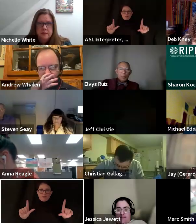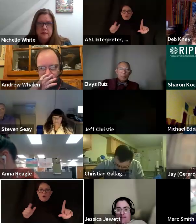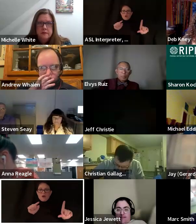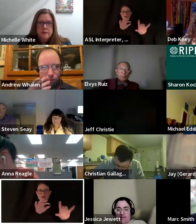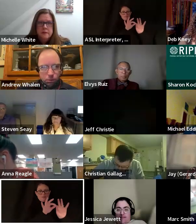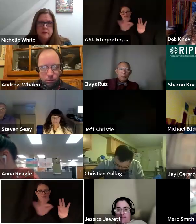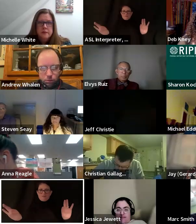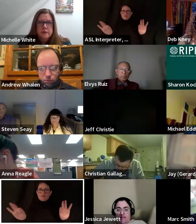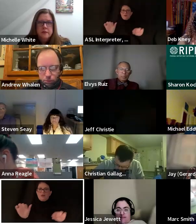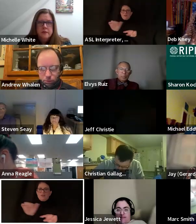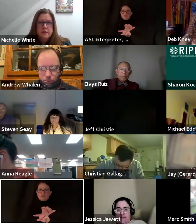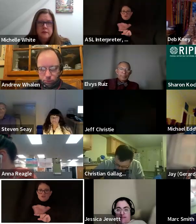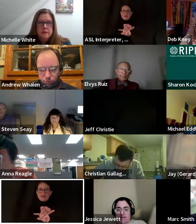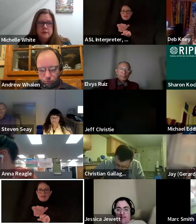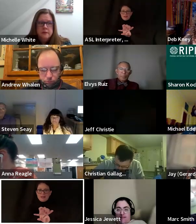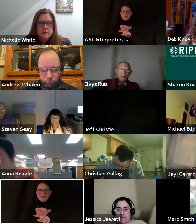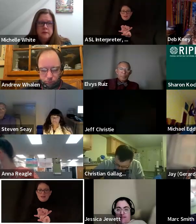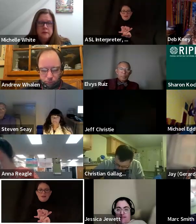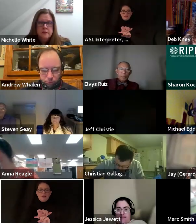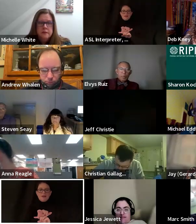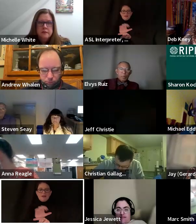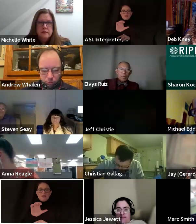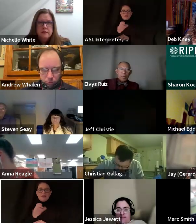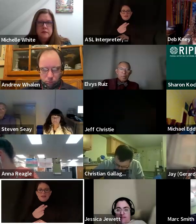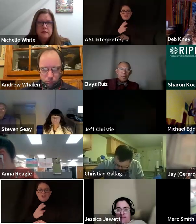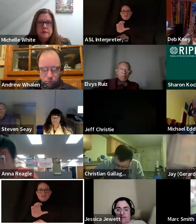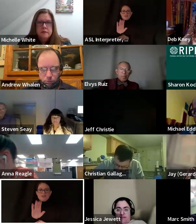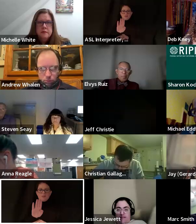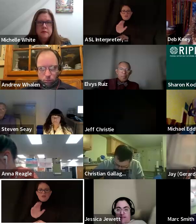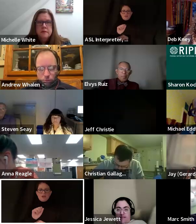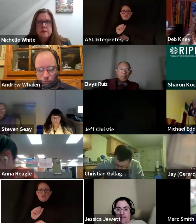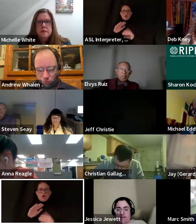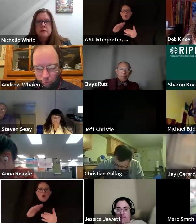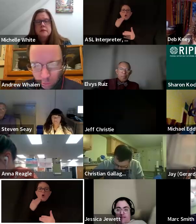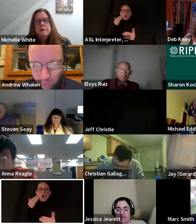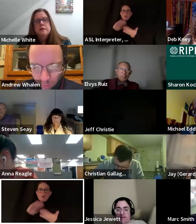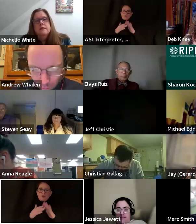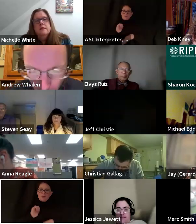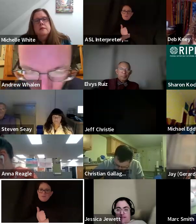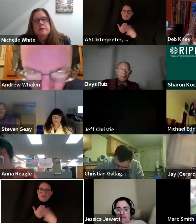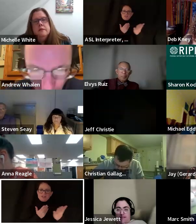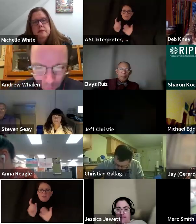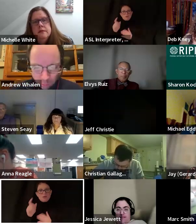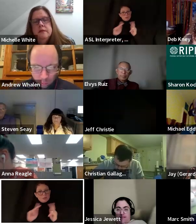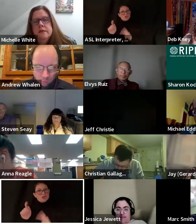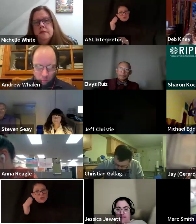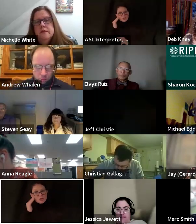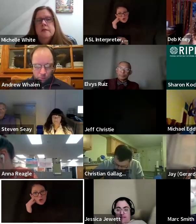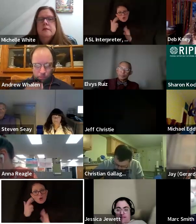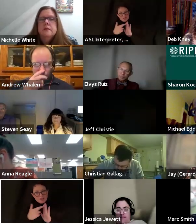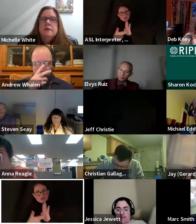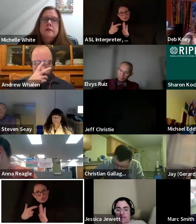just says about the training or HCBS because it's home and community-based services, which like people should know about because those are the